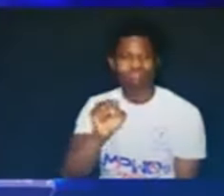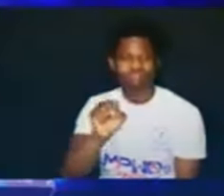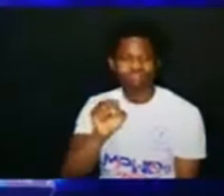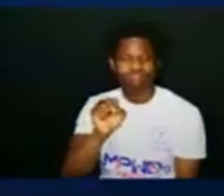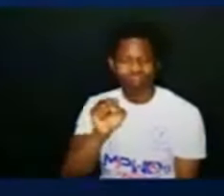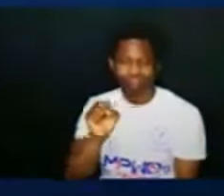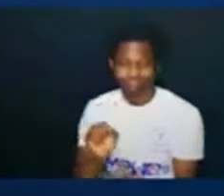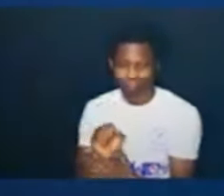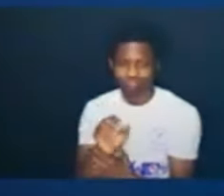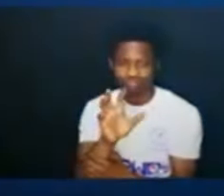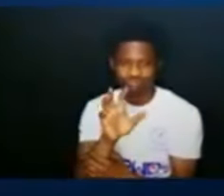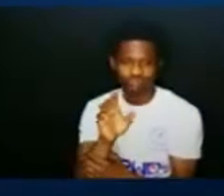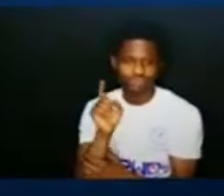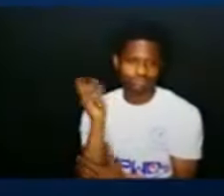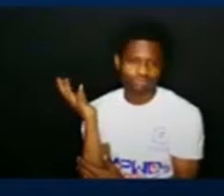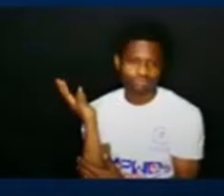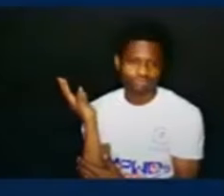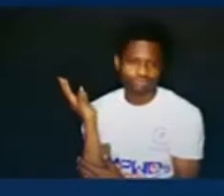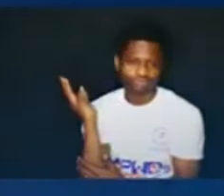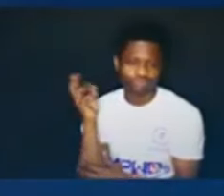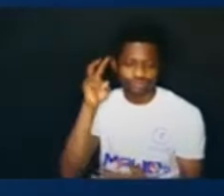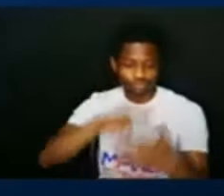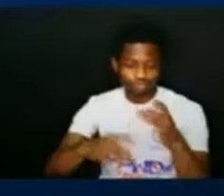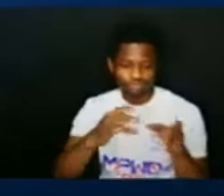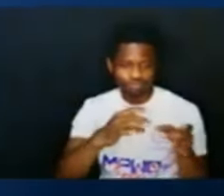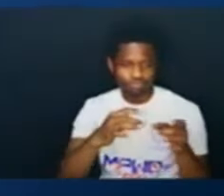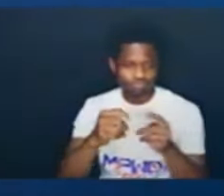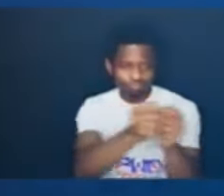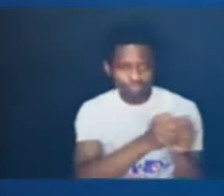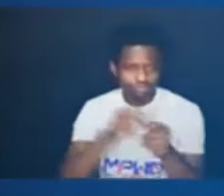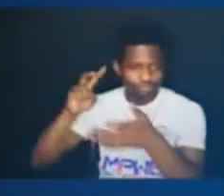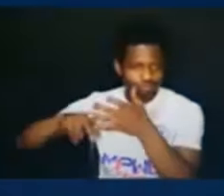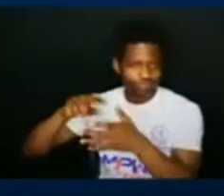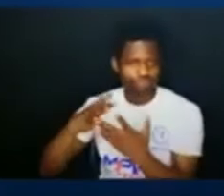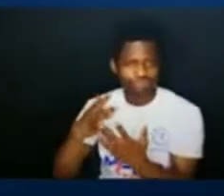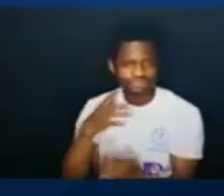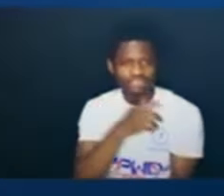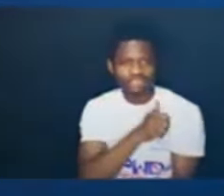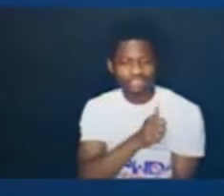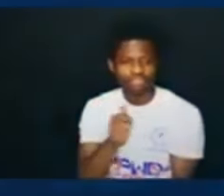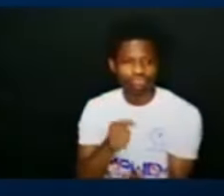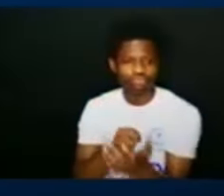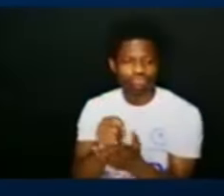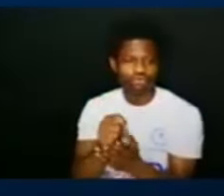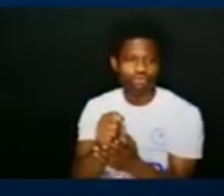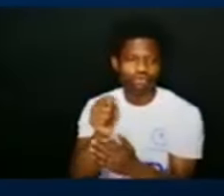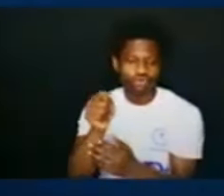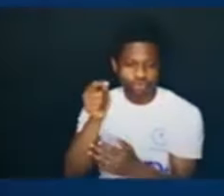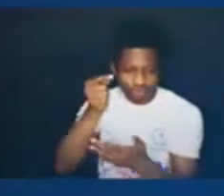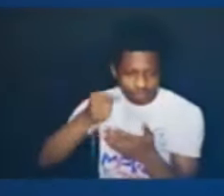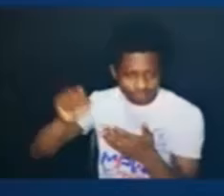Shall we project the quote? Shall we read together? A true mark of the saint is